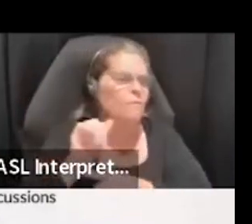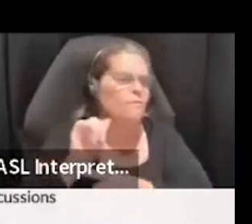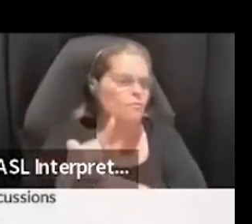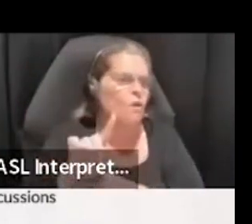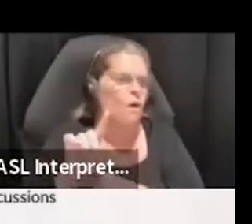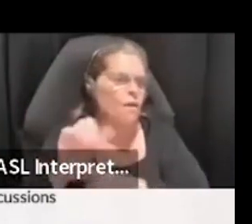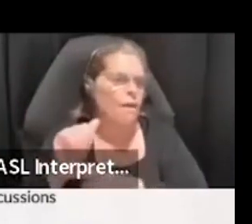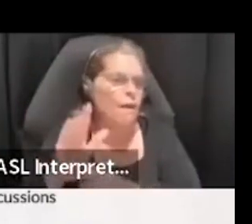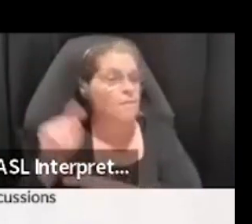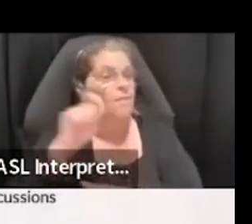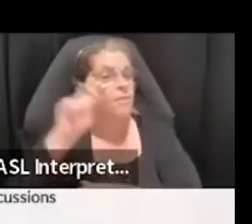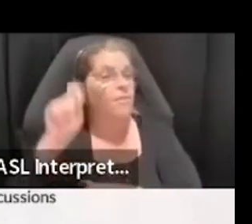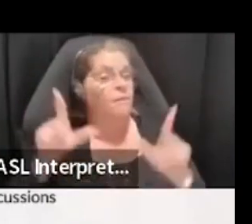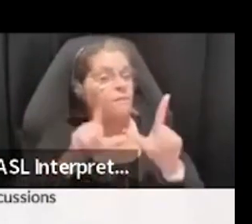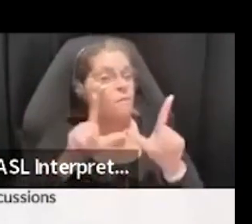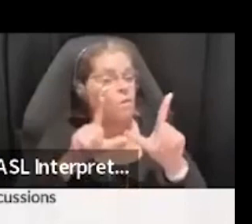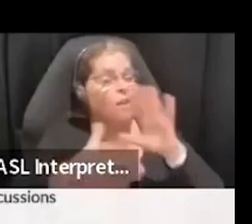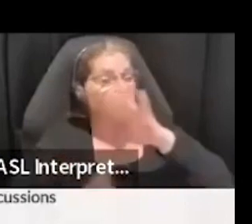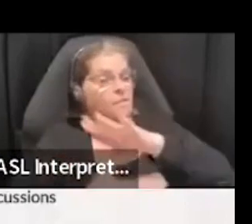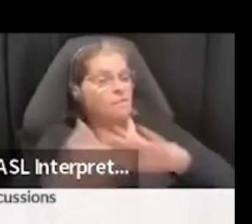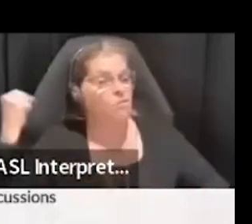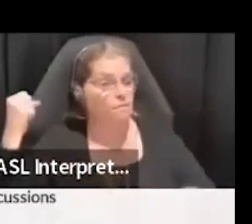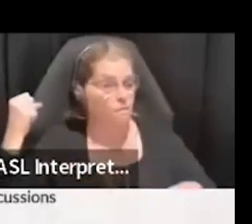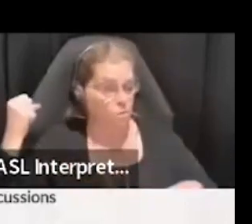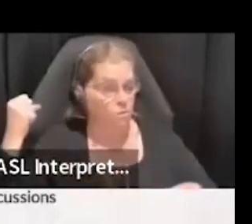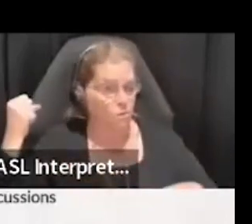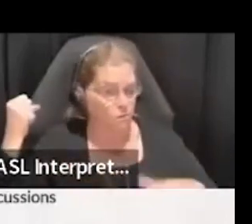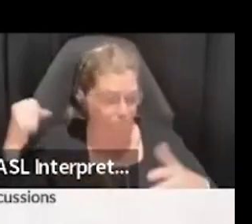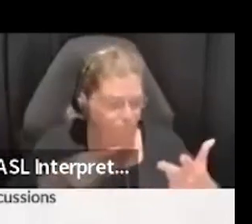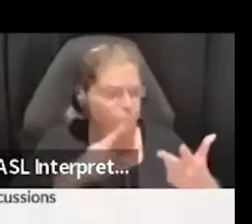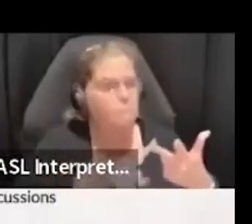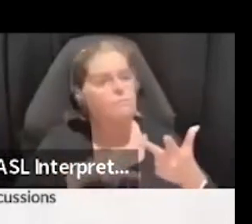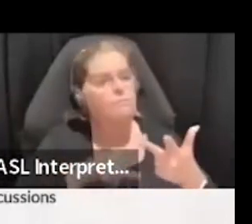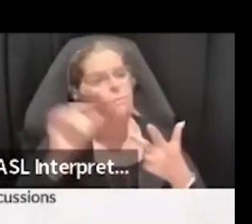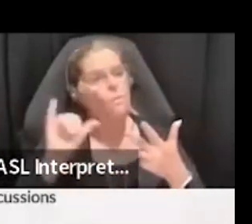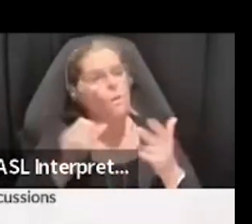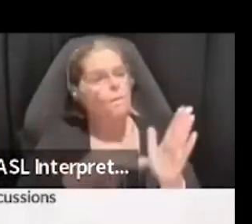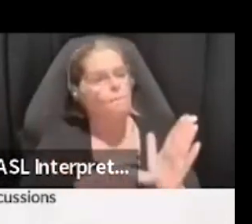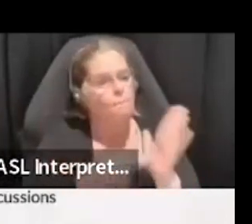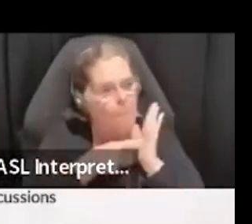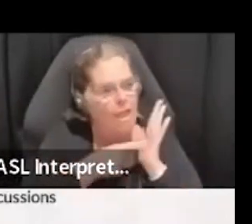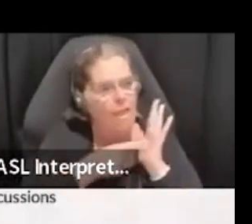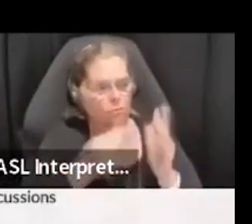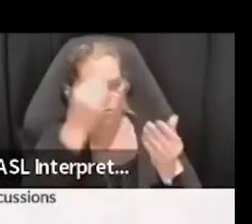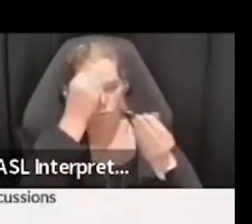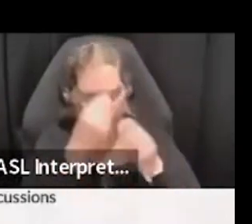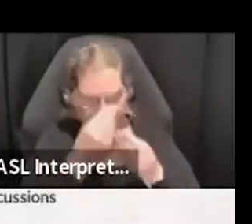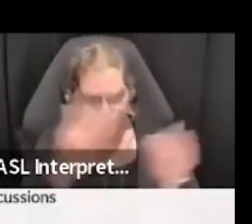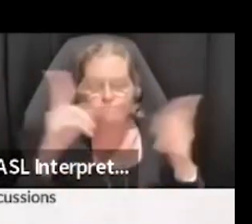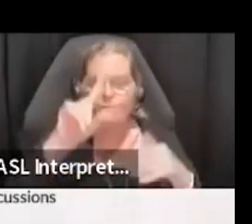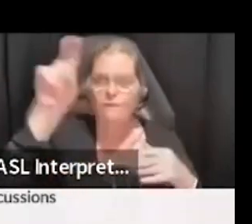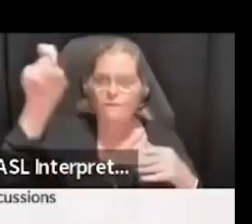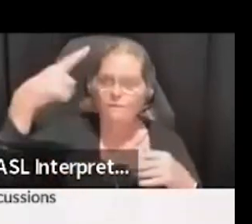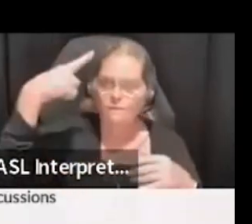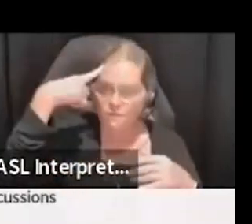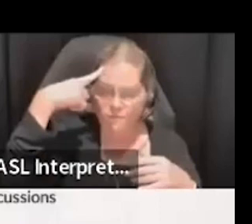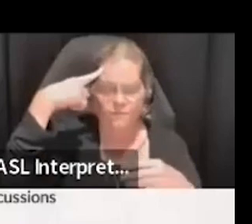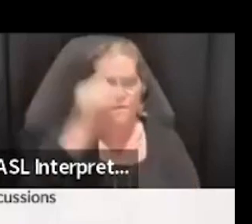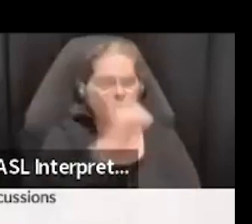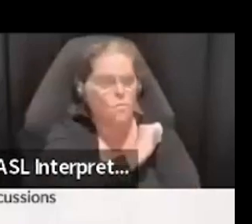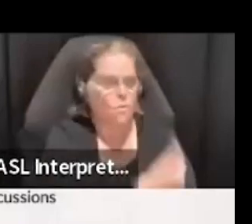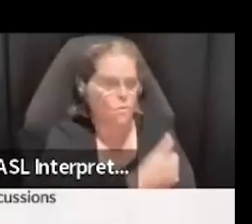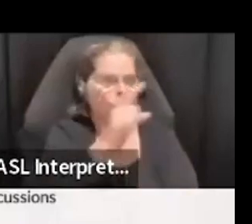as a result, their license is revoked. Third, mandatory reporting to federal authorities should be